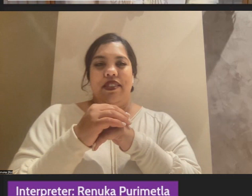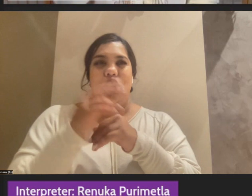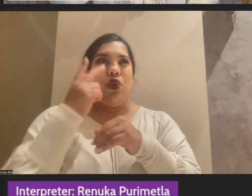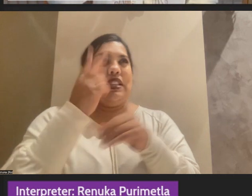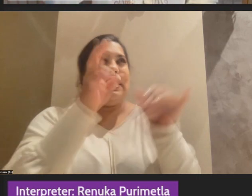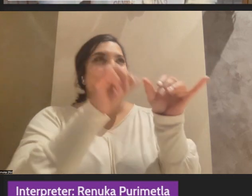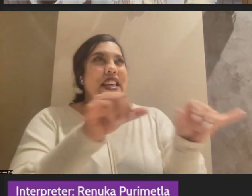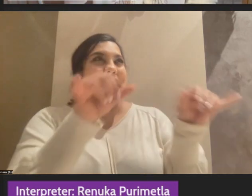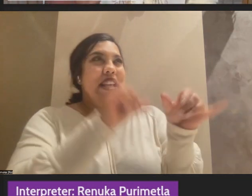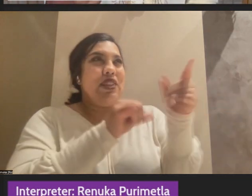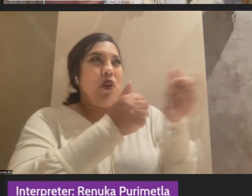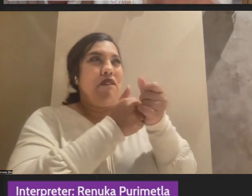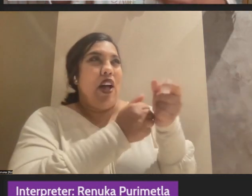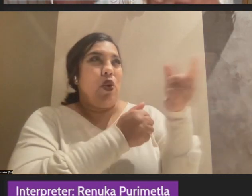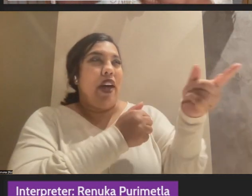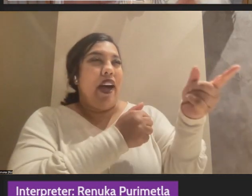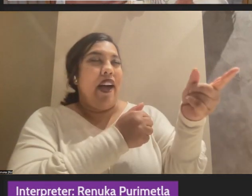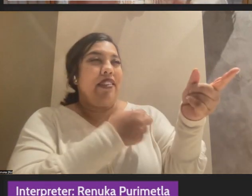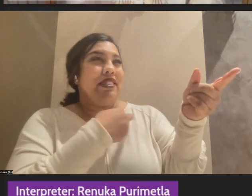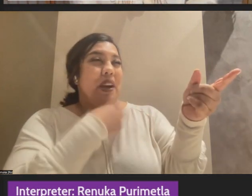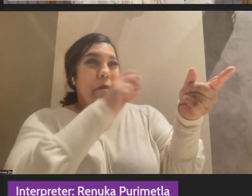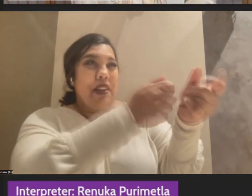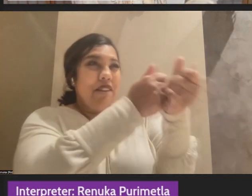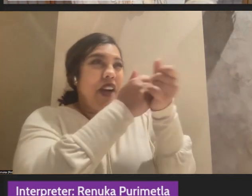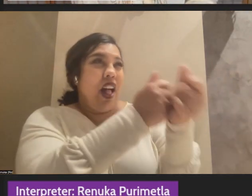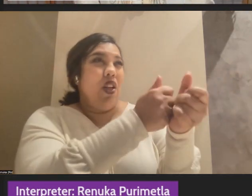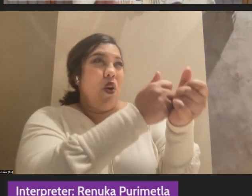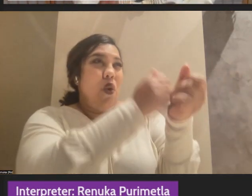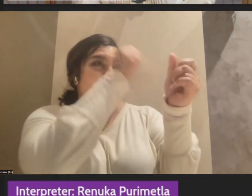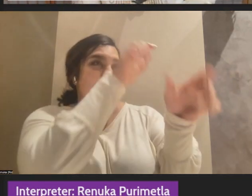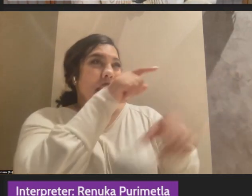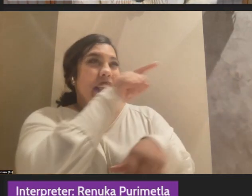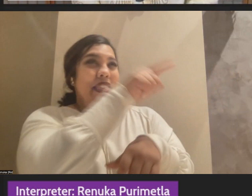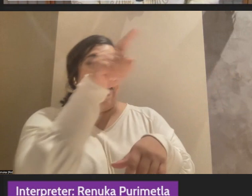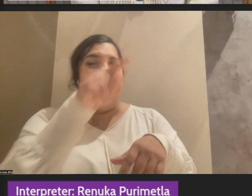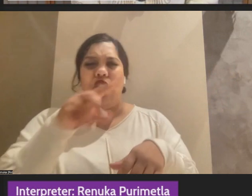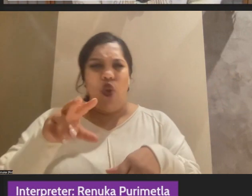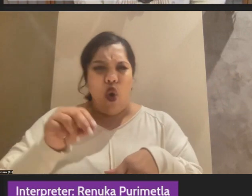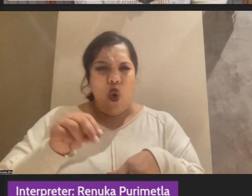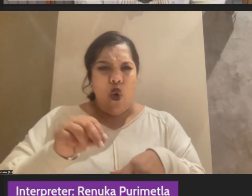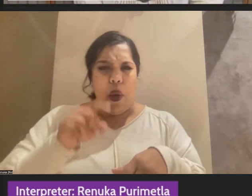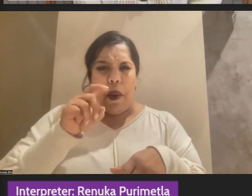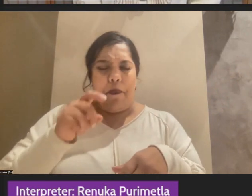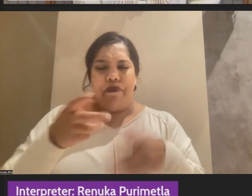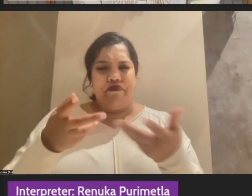us. We are bound to, convicted by, committed to principle.